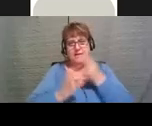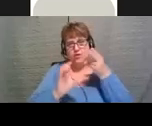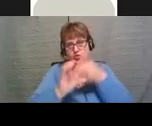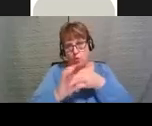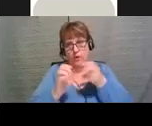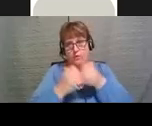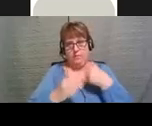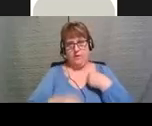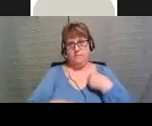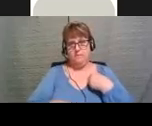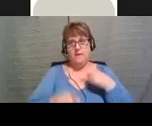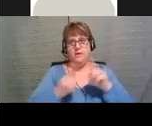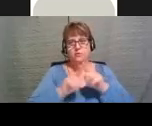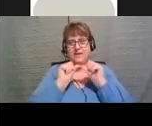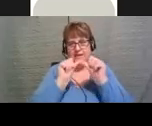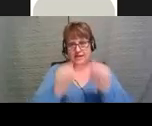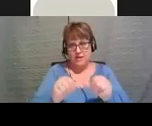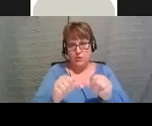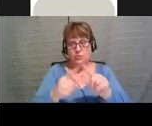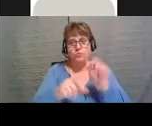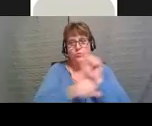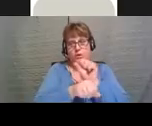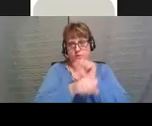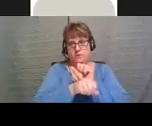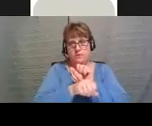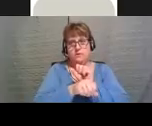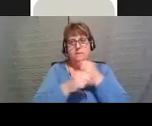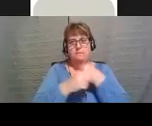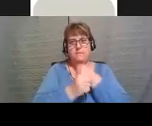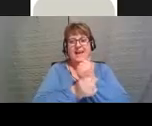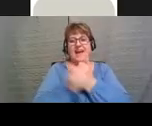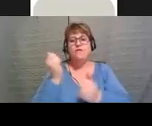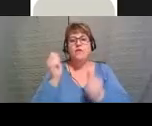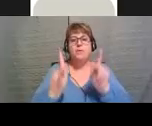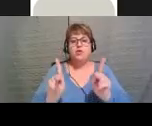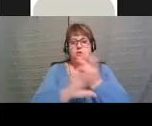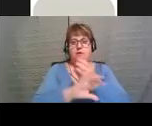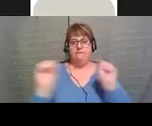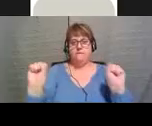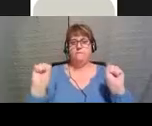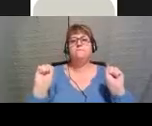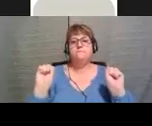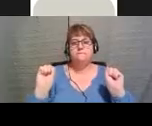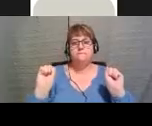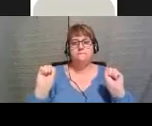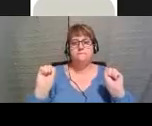me as we continue to work to make everyone safe.